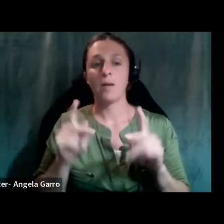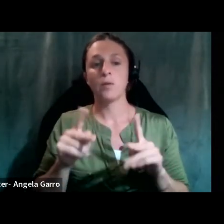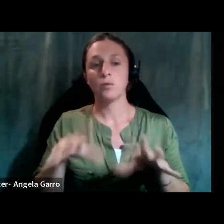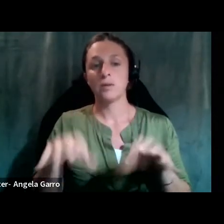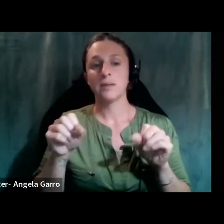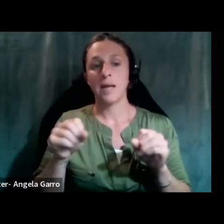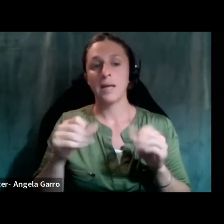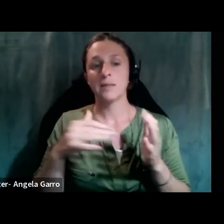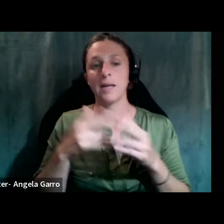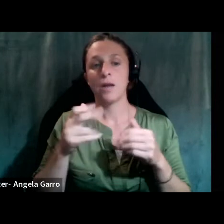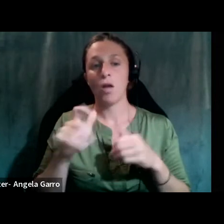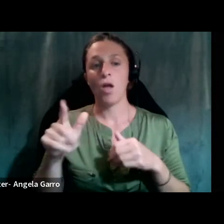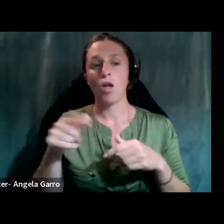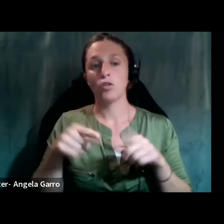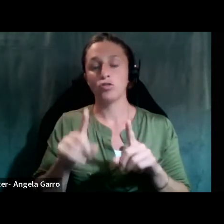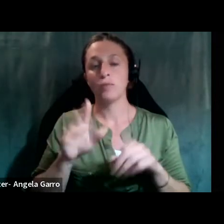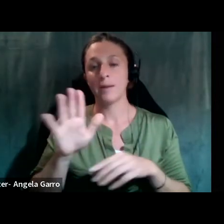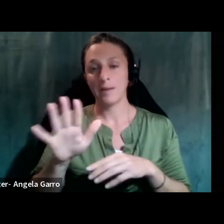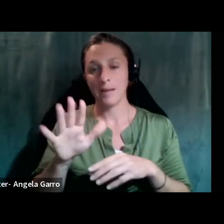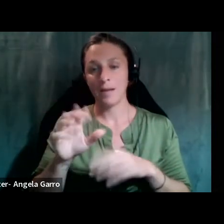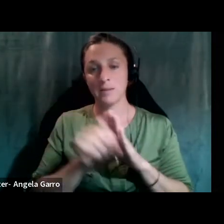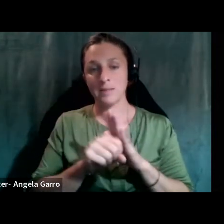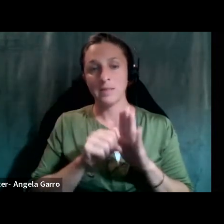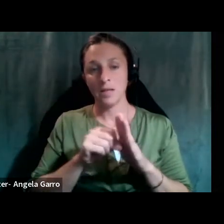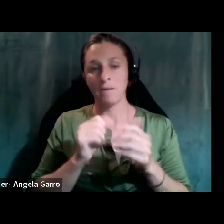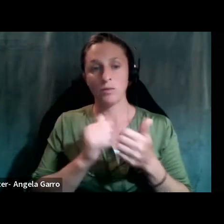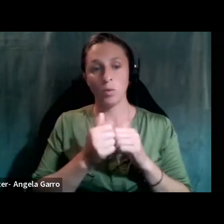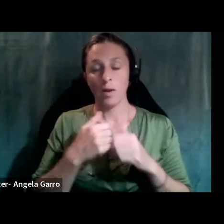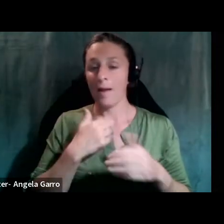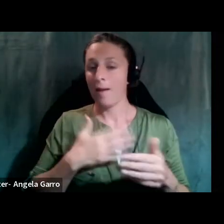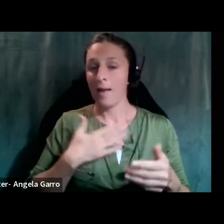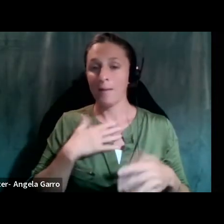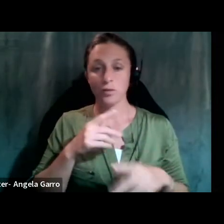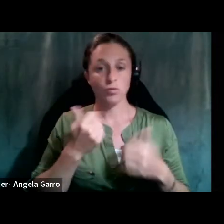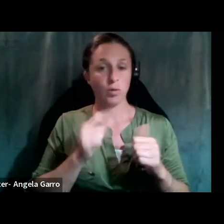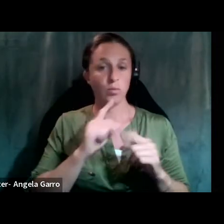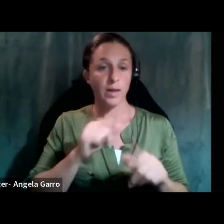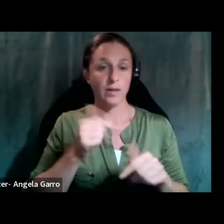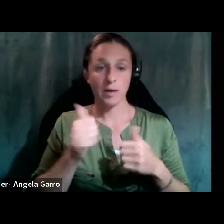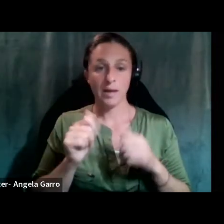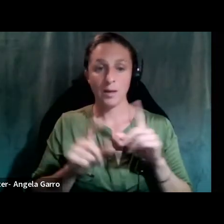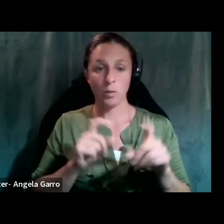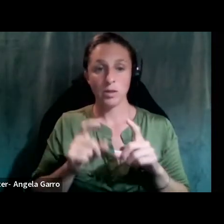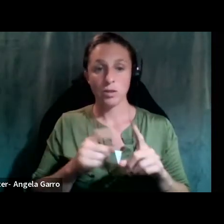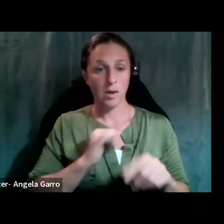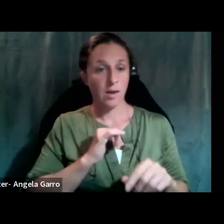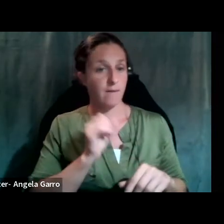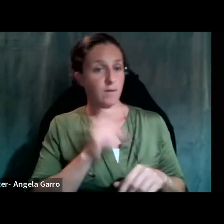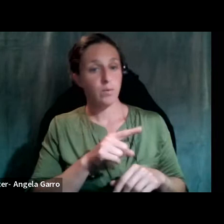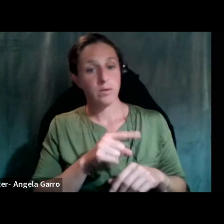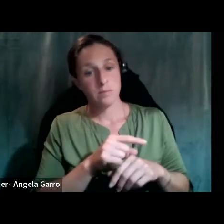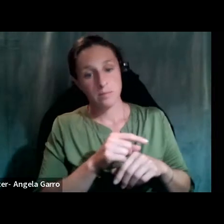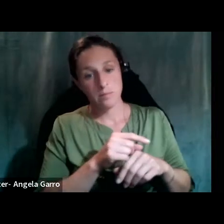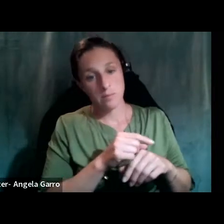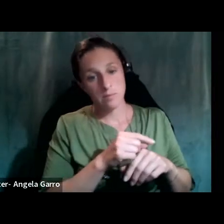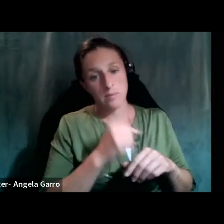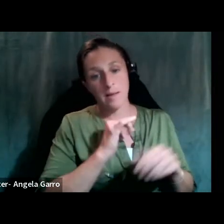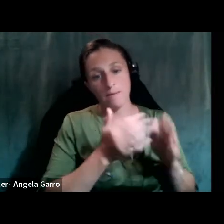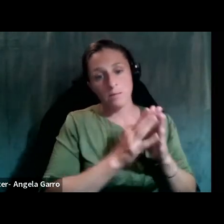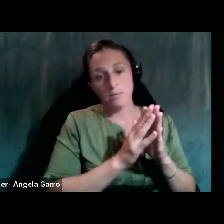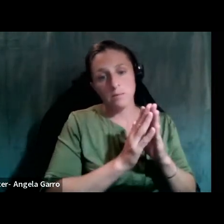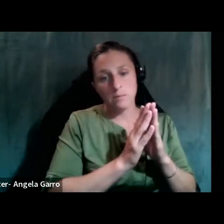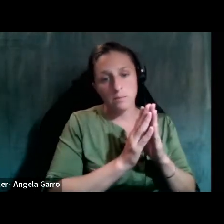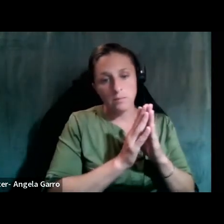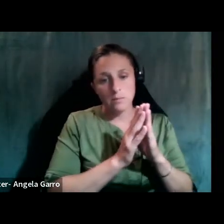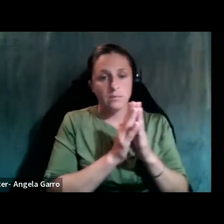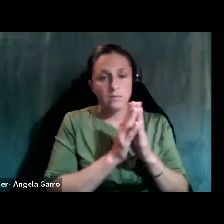PE period during their season of sport. So I'm happy to try to answer any questions. I have a question or a request. If you could find